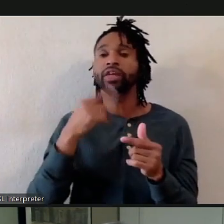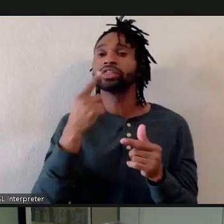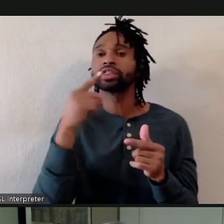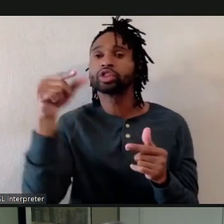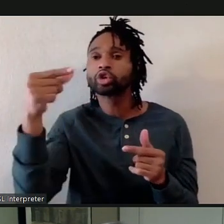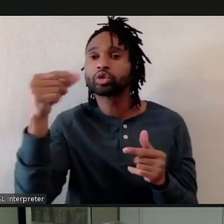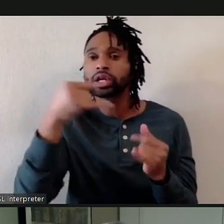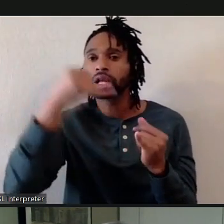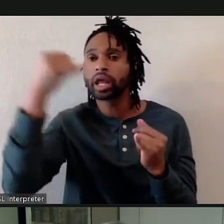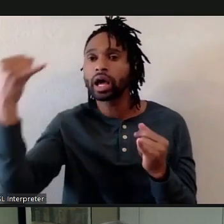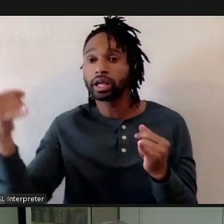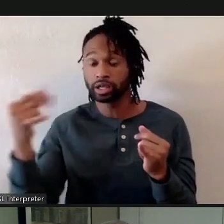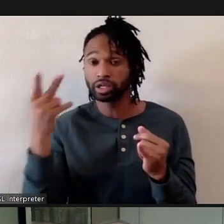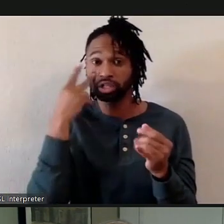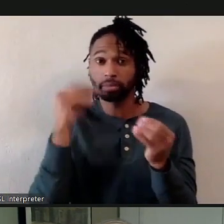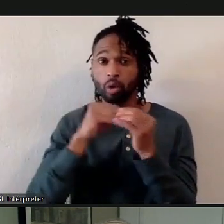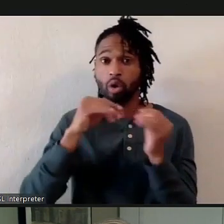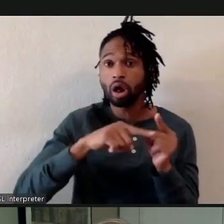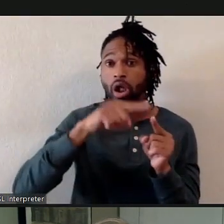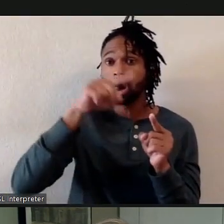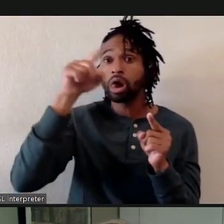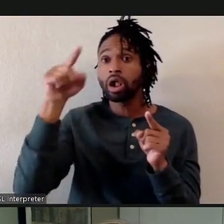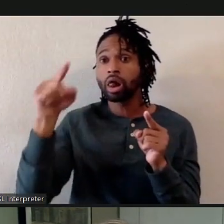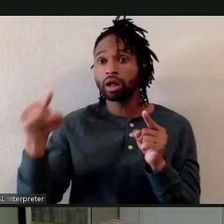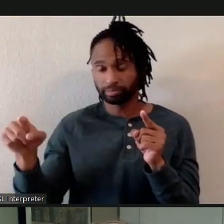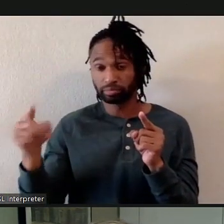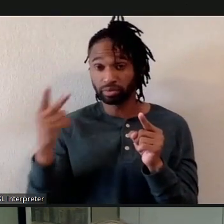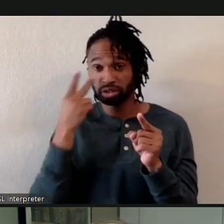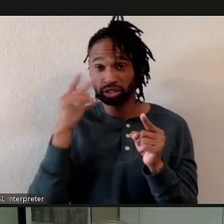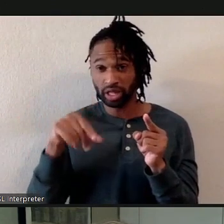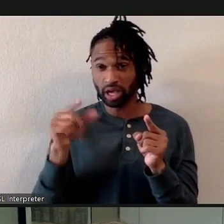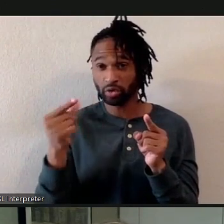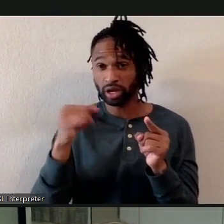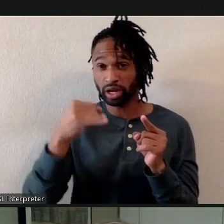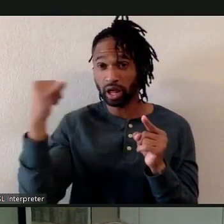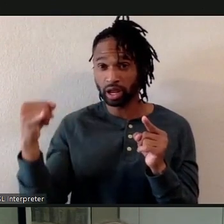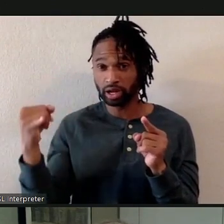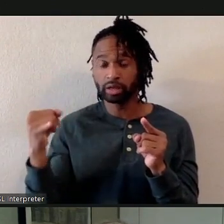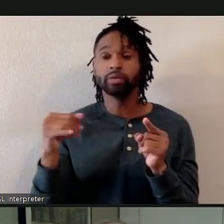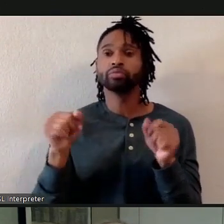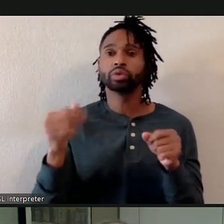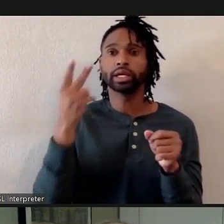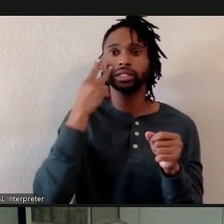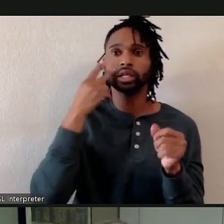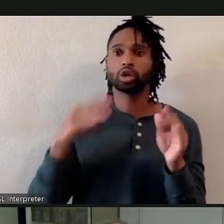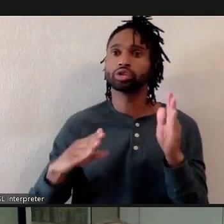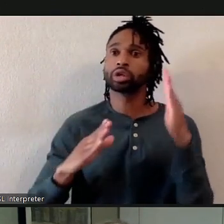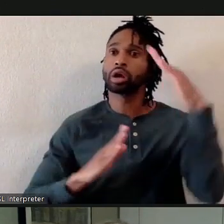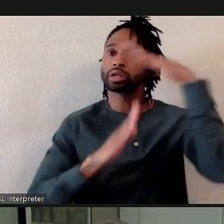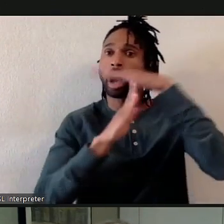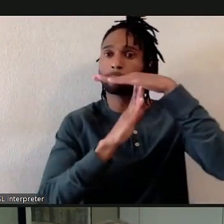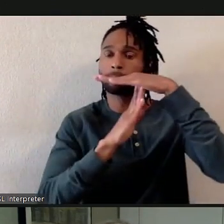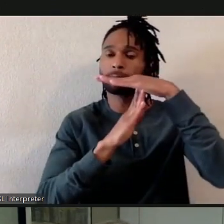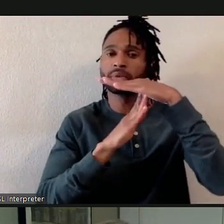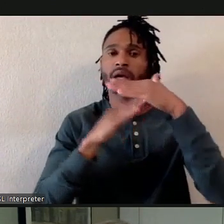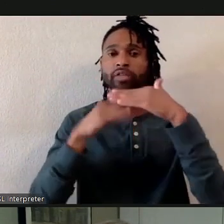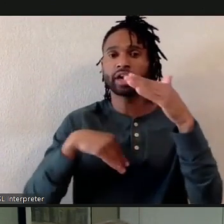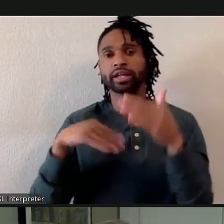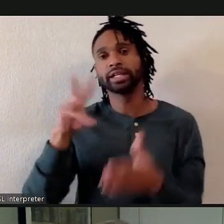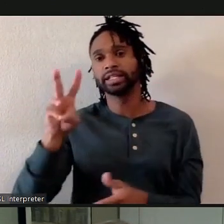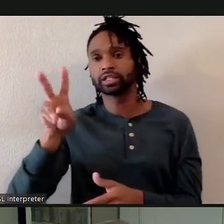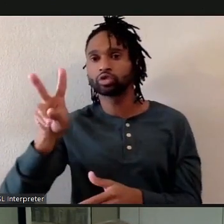you can see it more steeply goes up. And you can also see that it reaches a higher peak than the